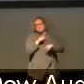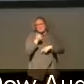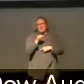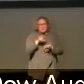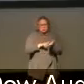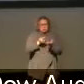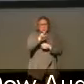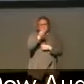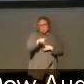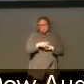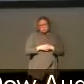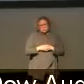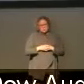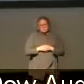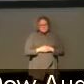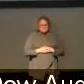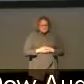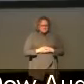we start there.